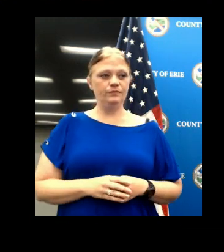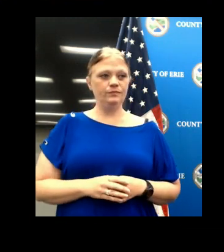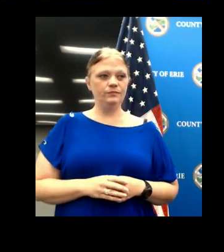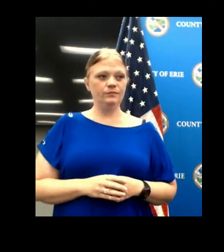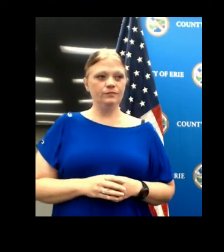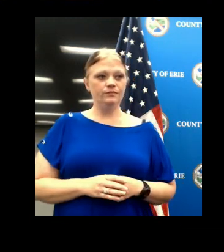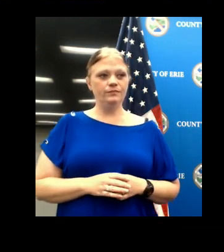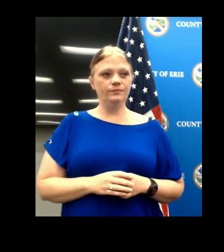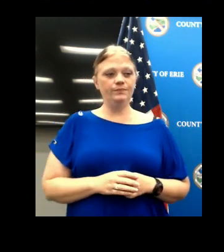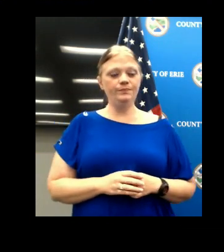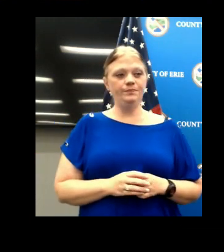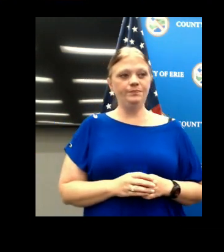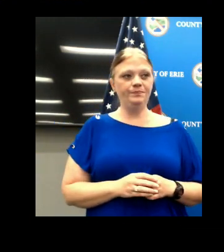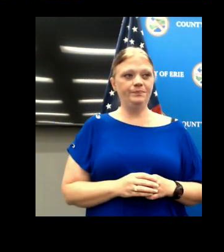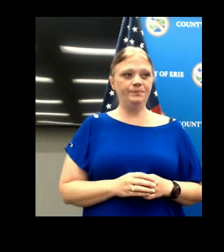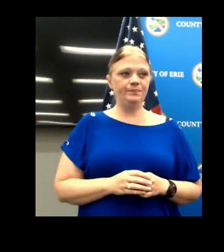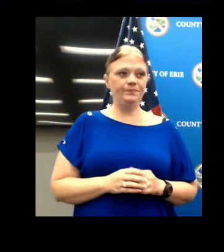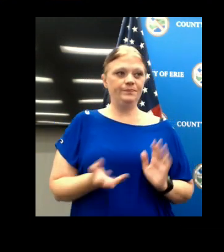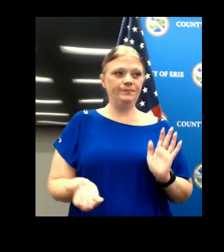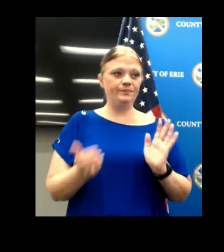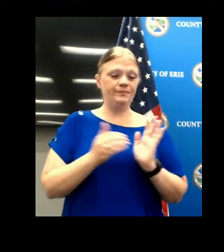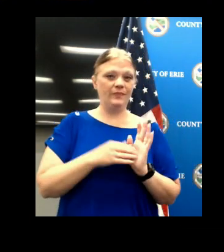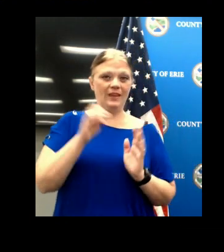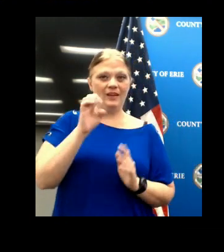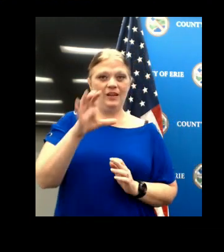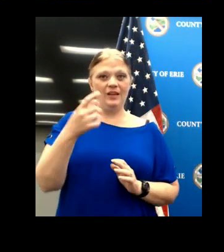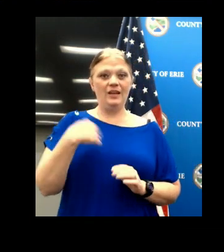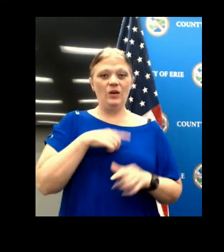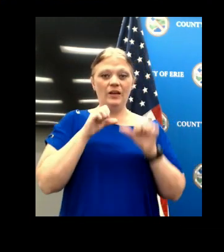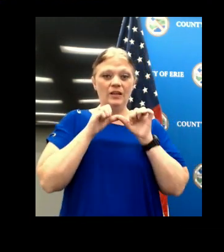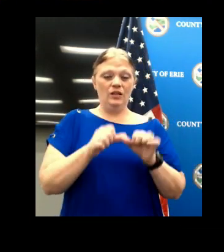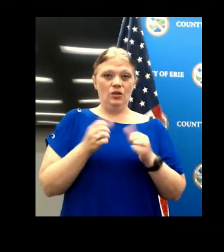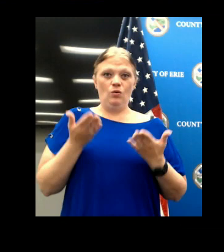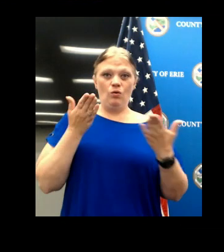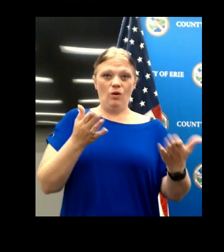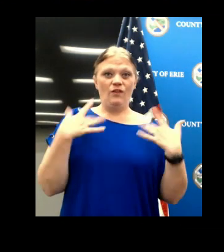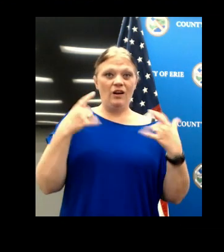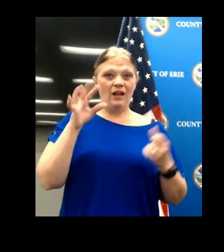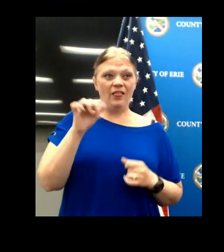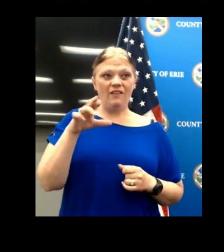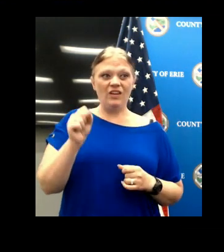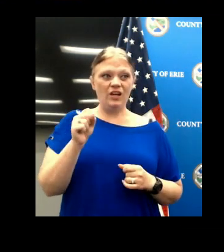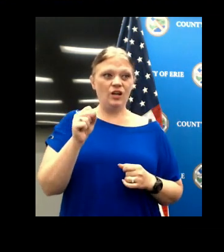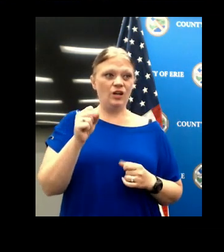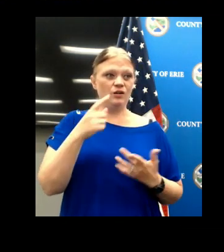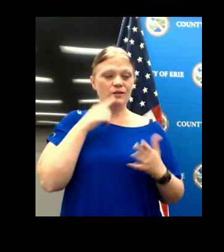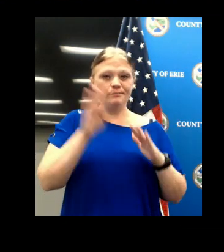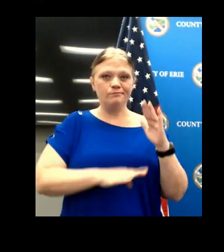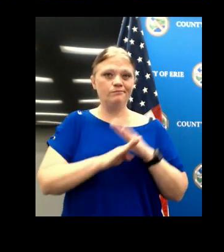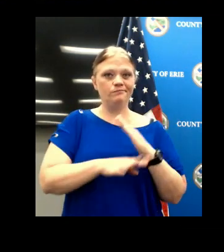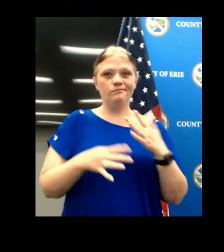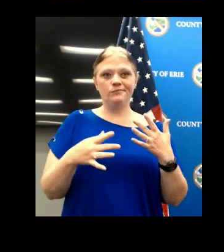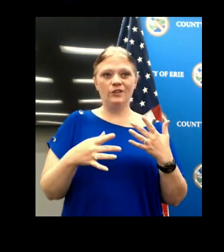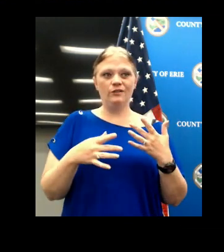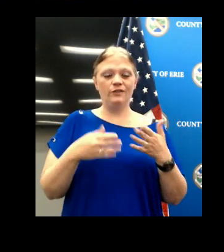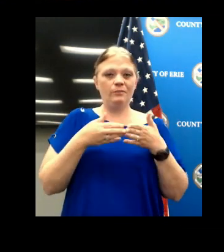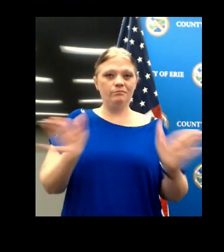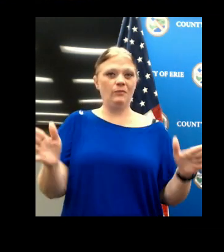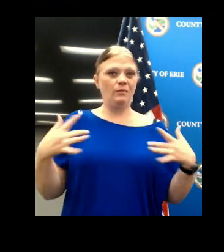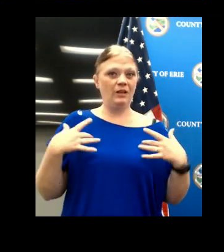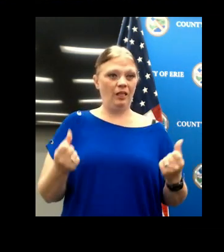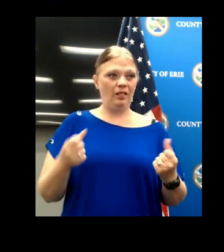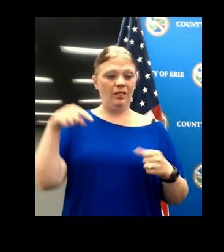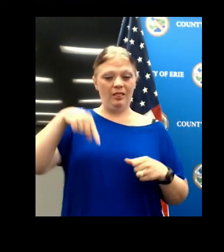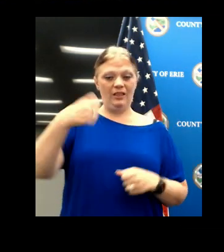And then, of course, we're Erie County. We're continuing to offer health fairs, just do the bread and butter of public health. So this